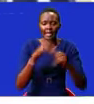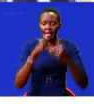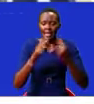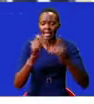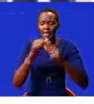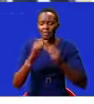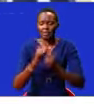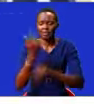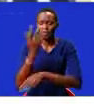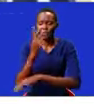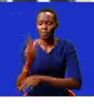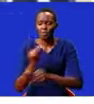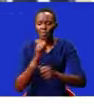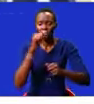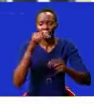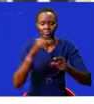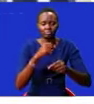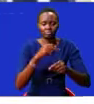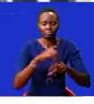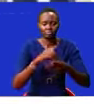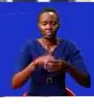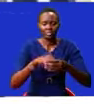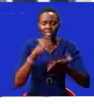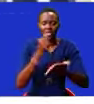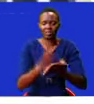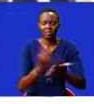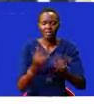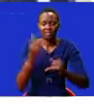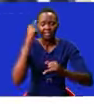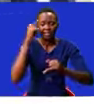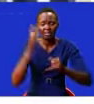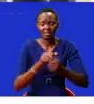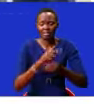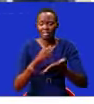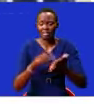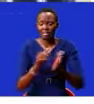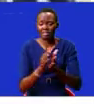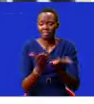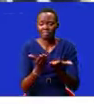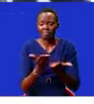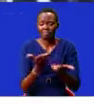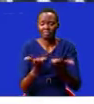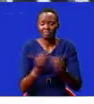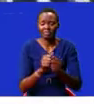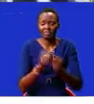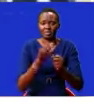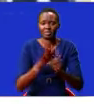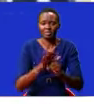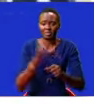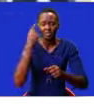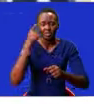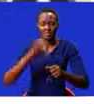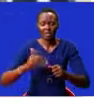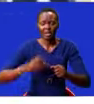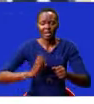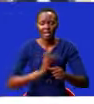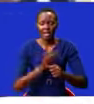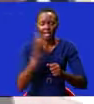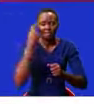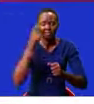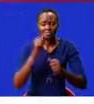offices in our forest in baringo very surprised we even thinking that this could have been supp for our account for what for whatever reason which we do